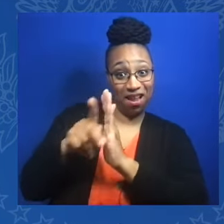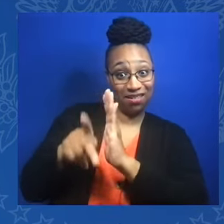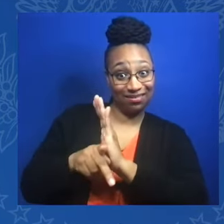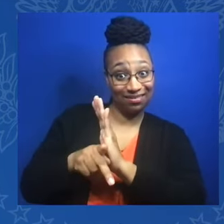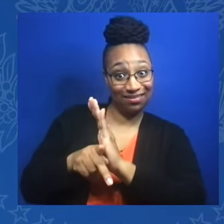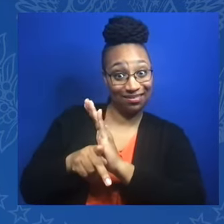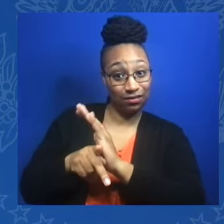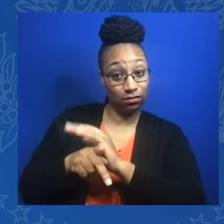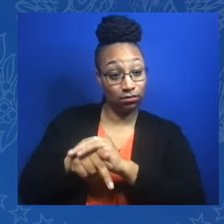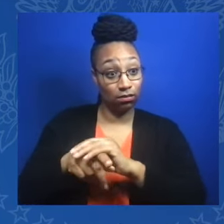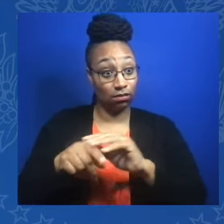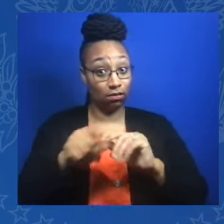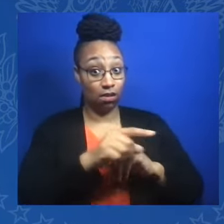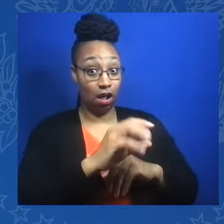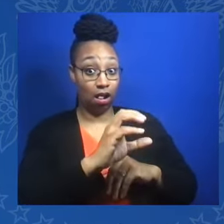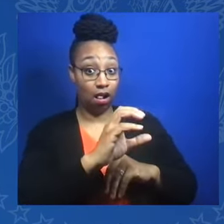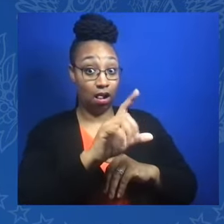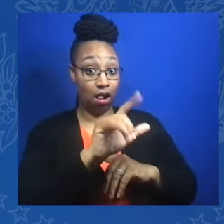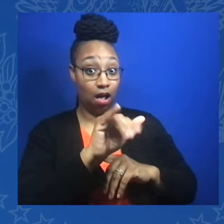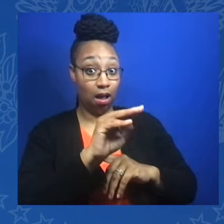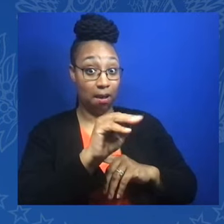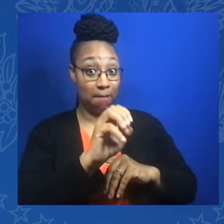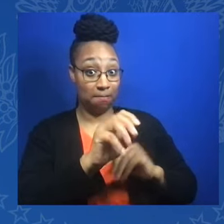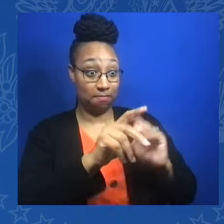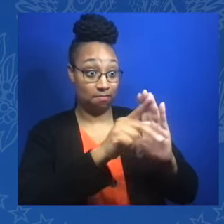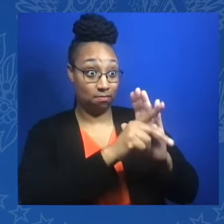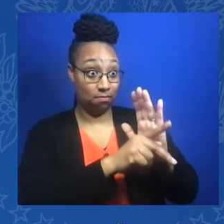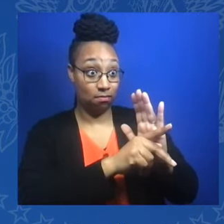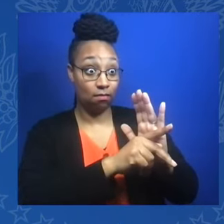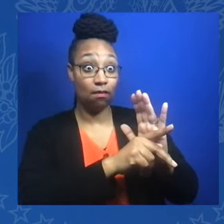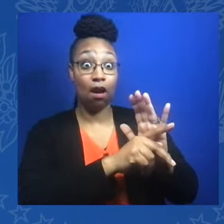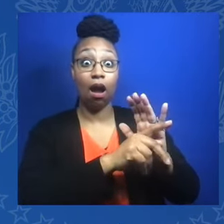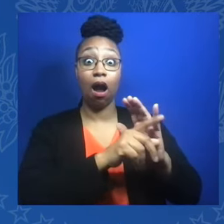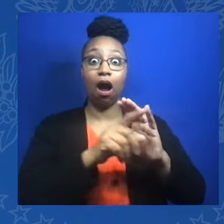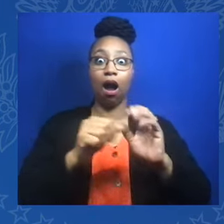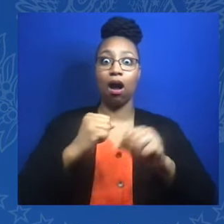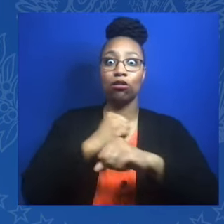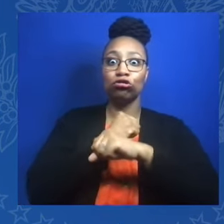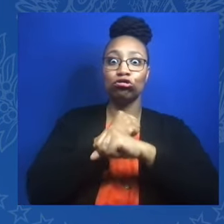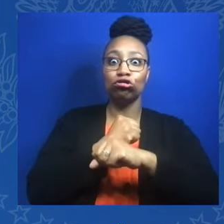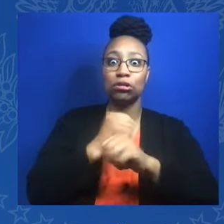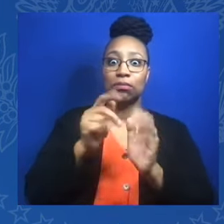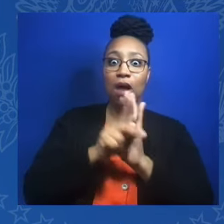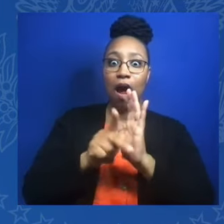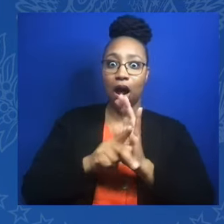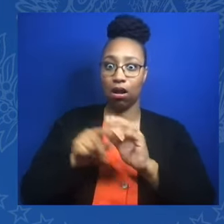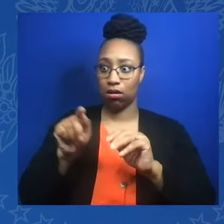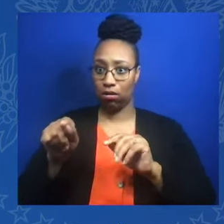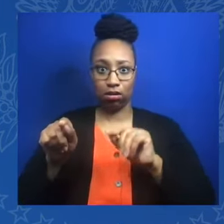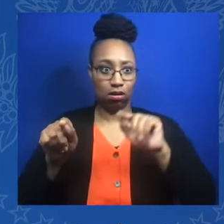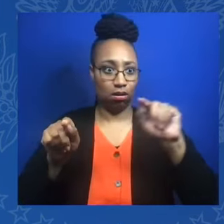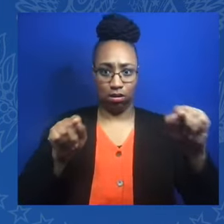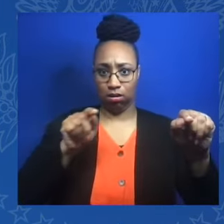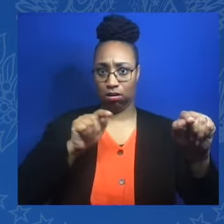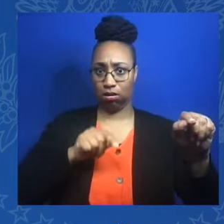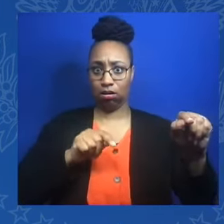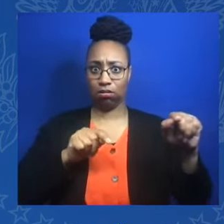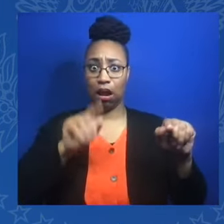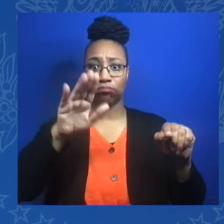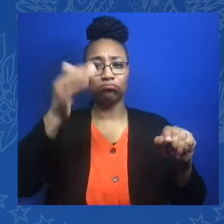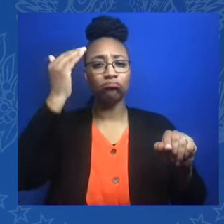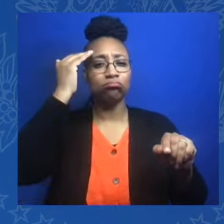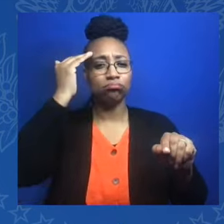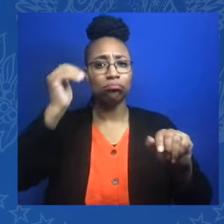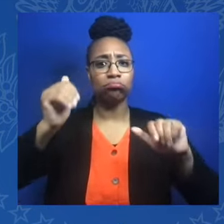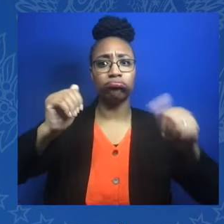With growing competition, including from an increasingly assertive China, there's no doubt why it matters that